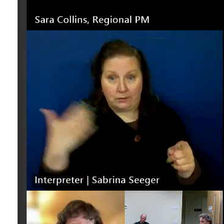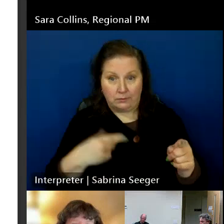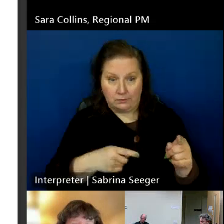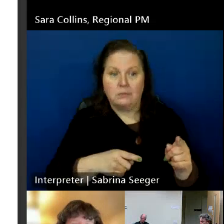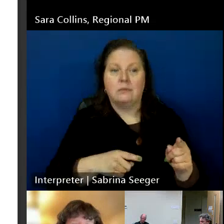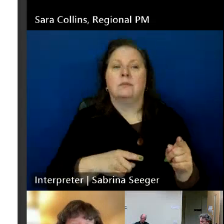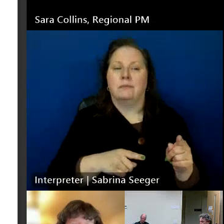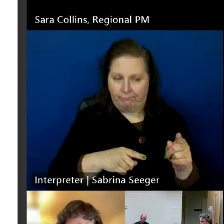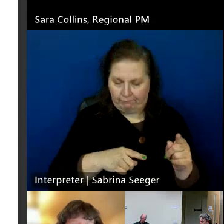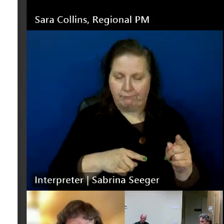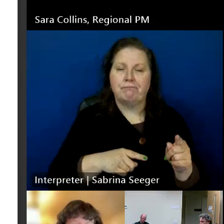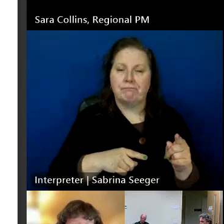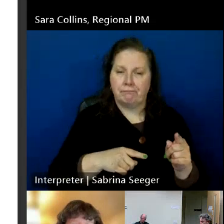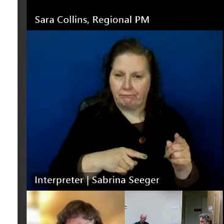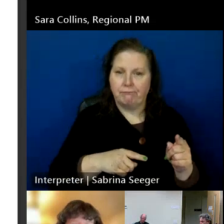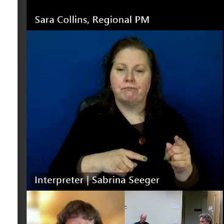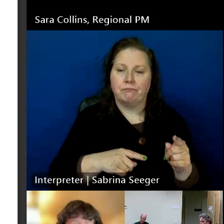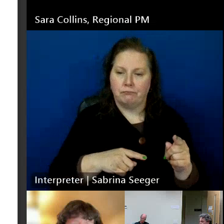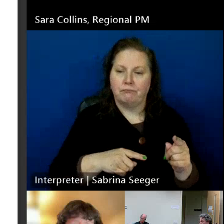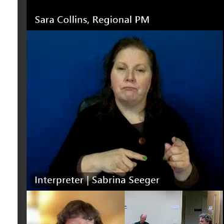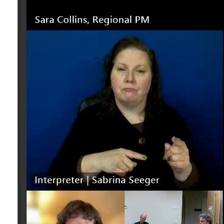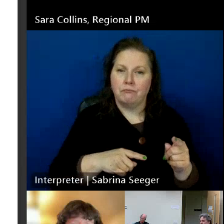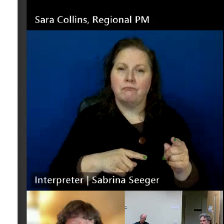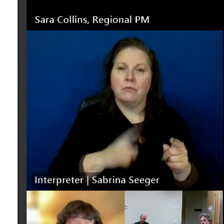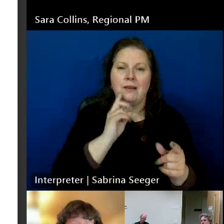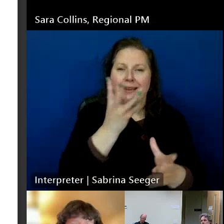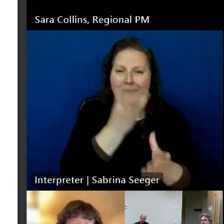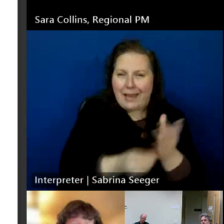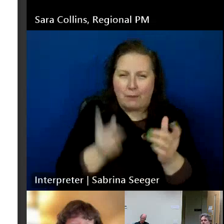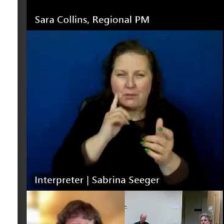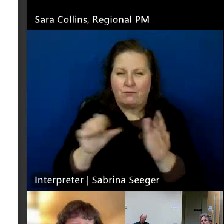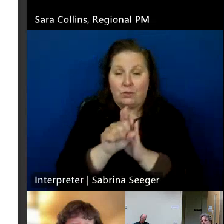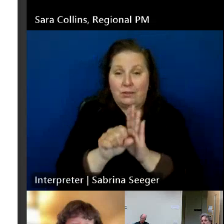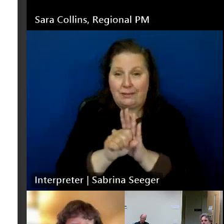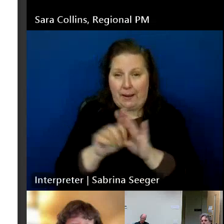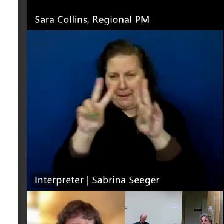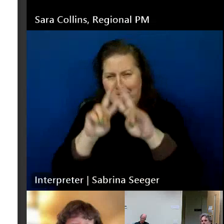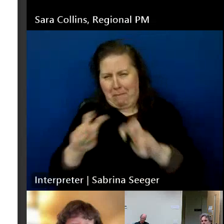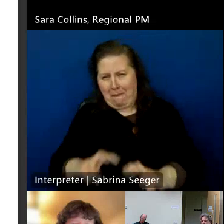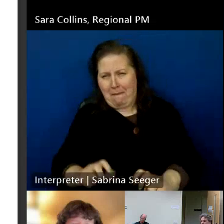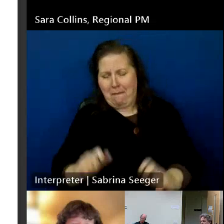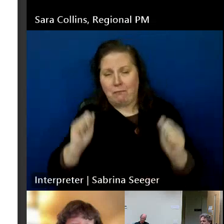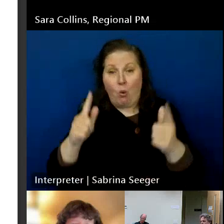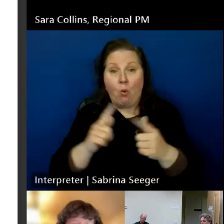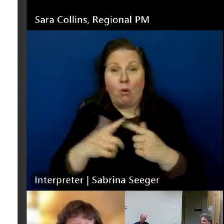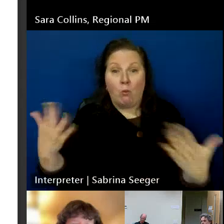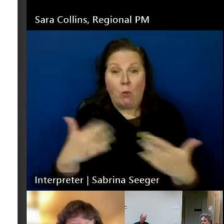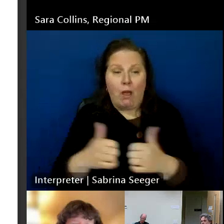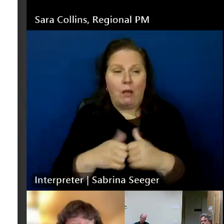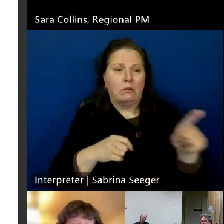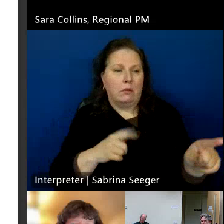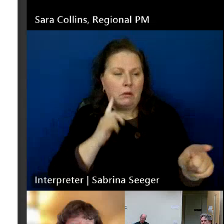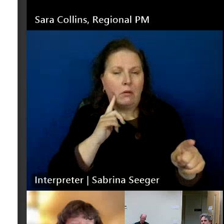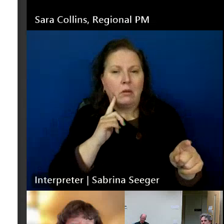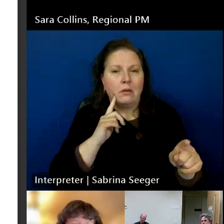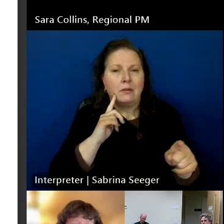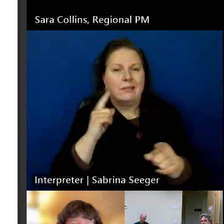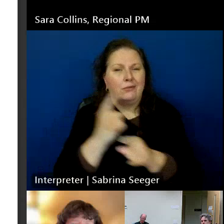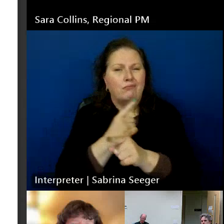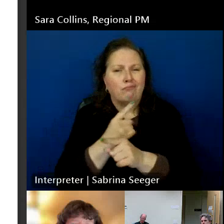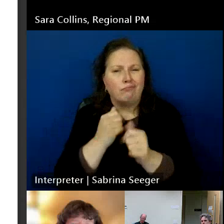we looked at the entirety of the gaps in the state, and the analysis showed that strategically placed